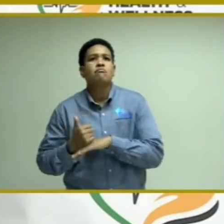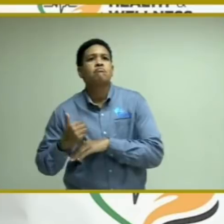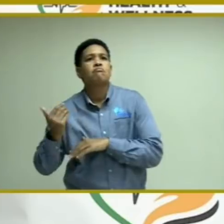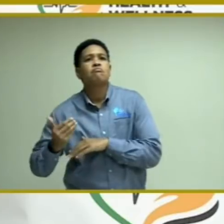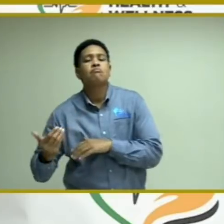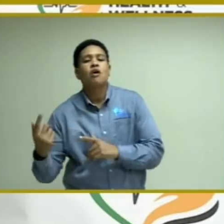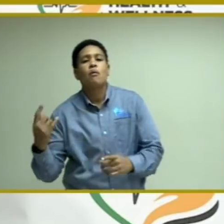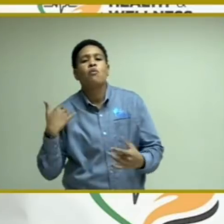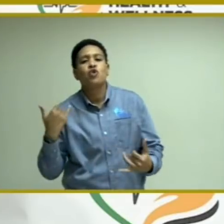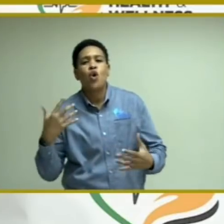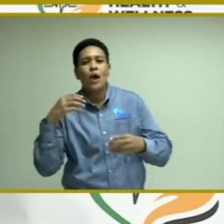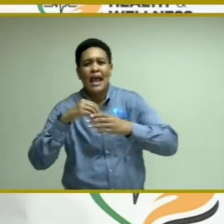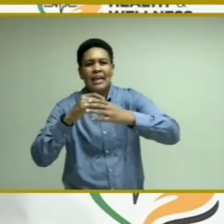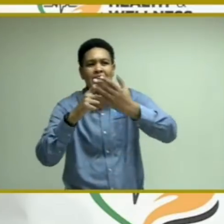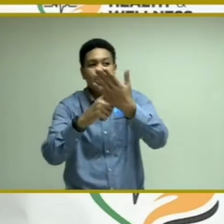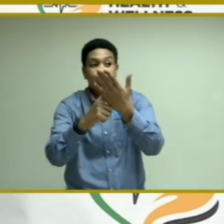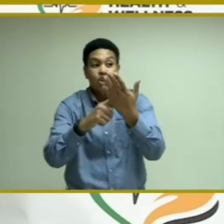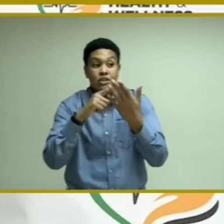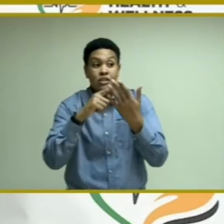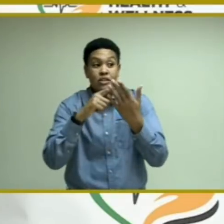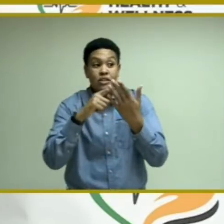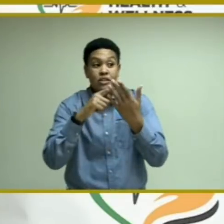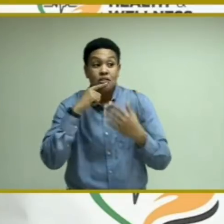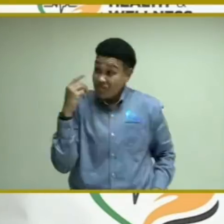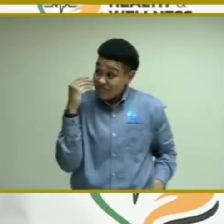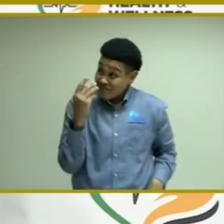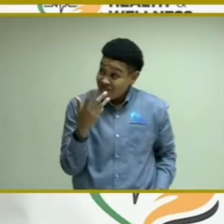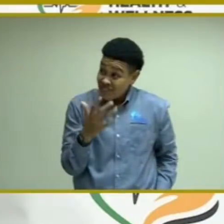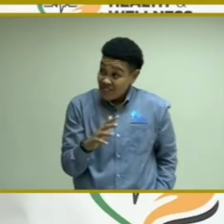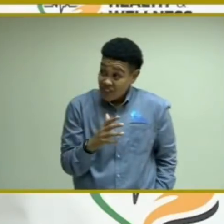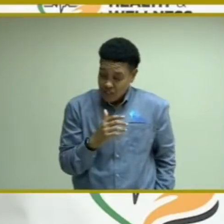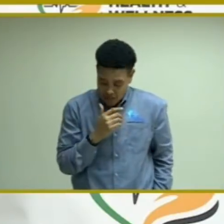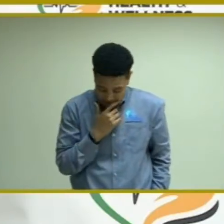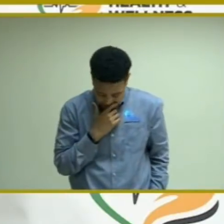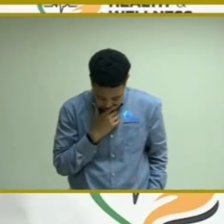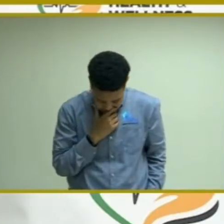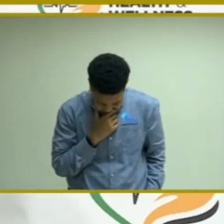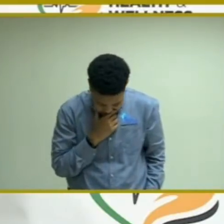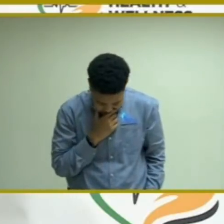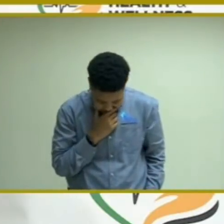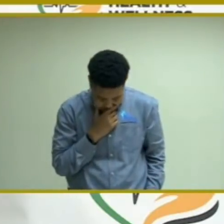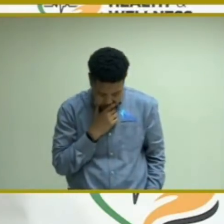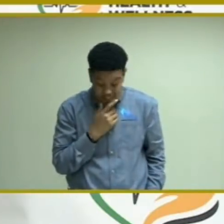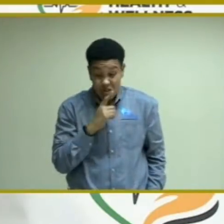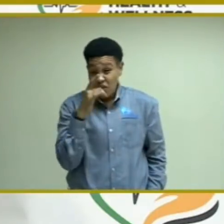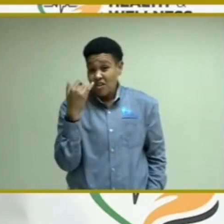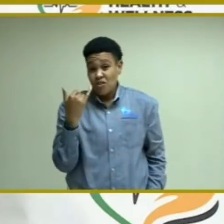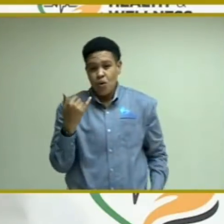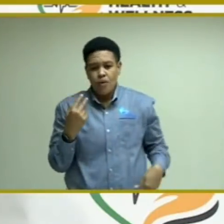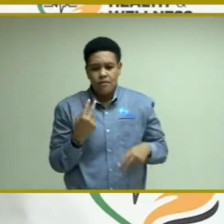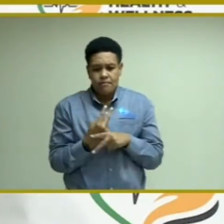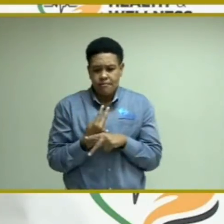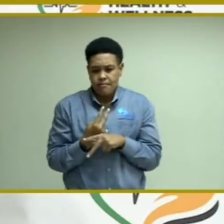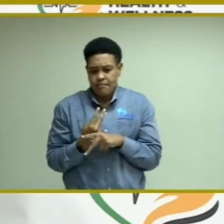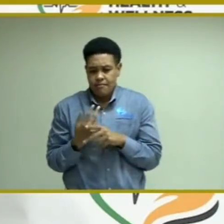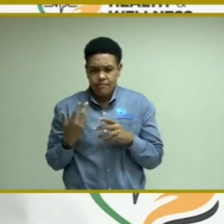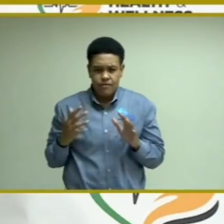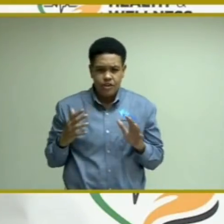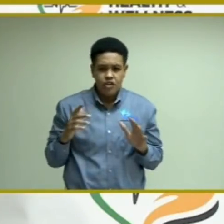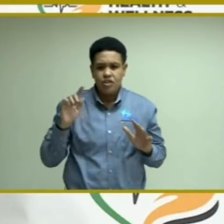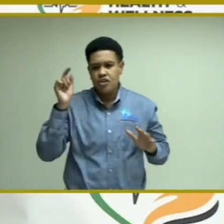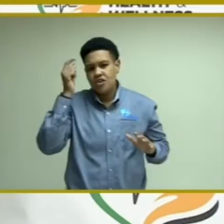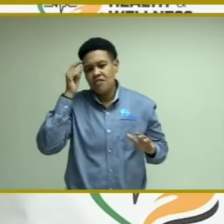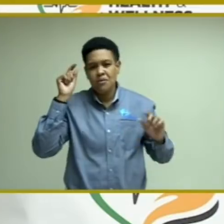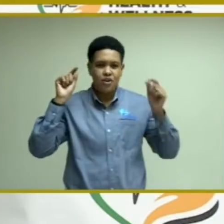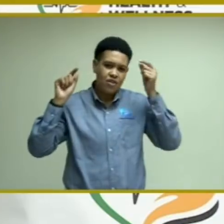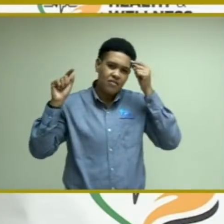are engaged in the discussions, as PS has said, and it's just now to work that through. And it's a